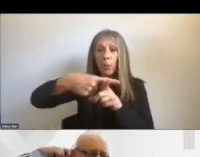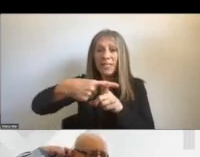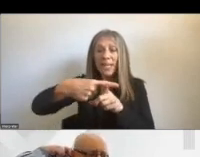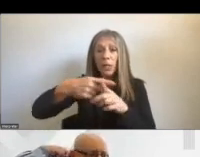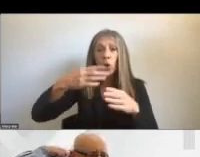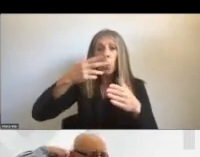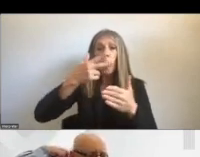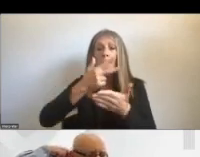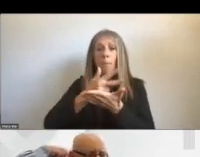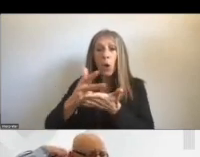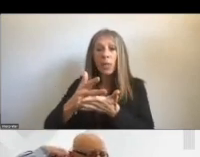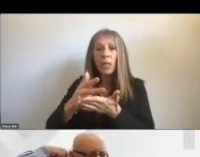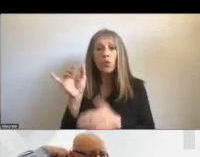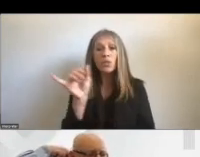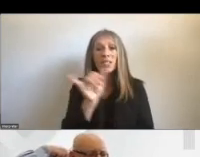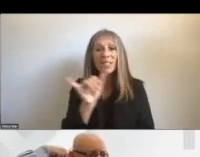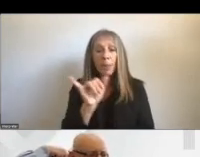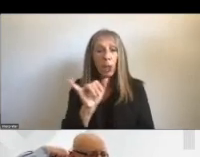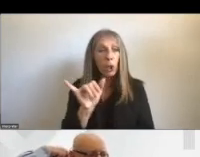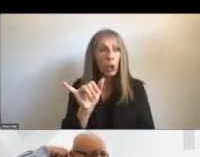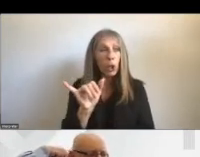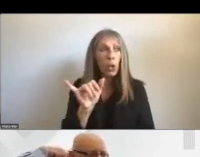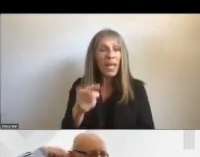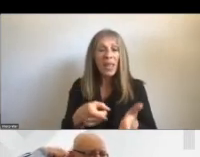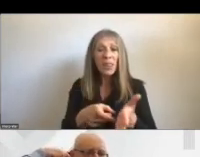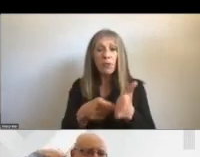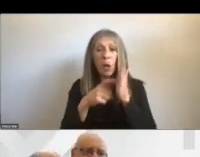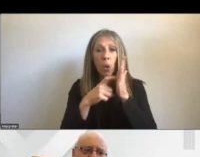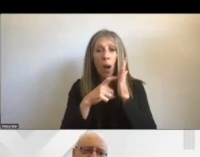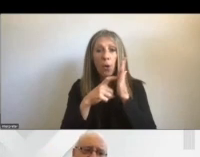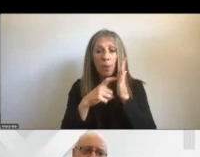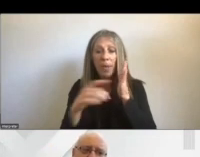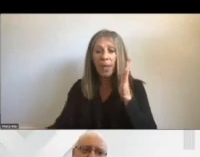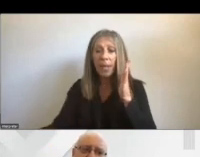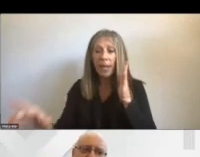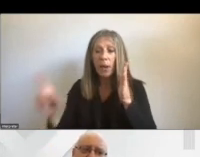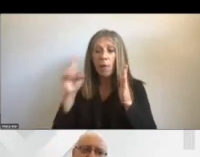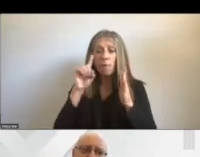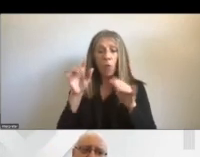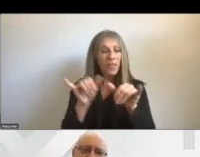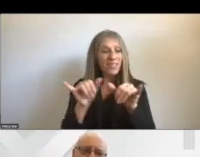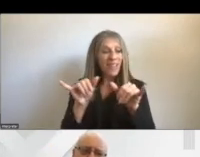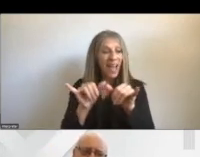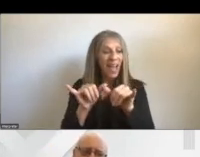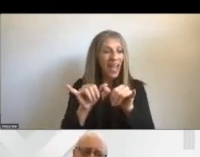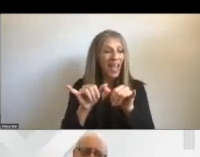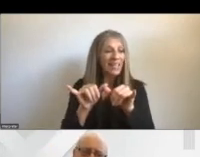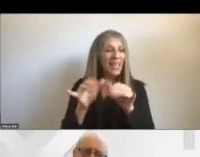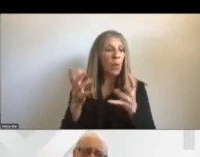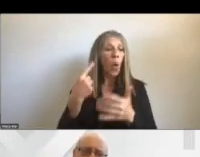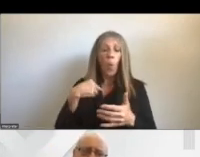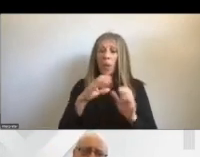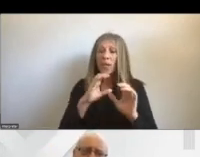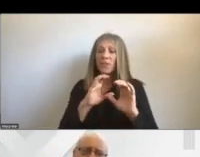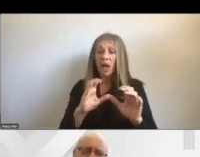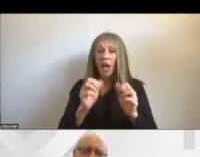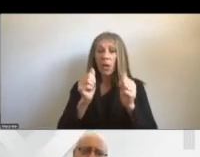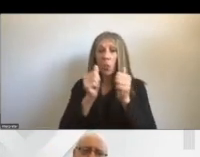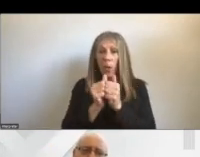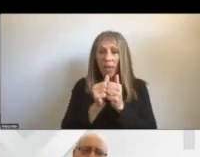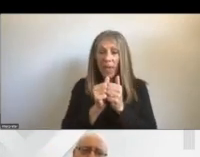sidewalk in that condition and don't necessarily have the additional width for the